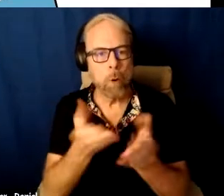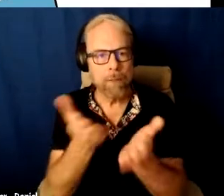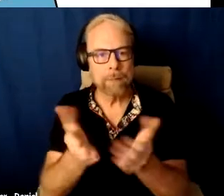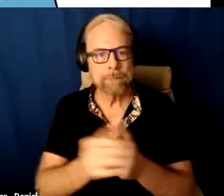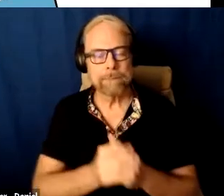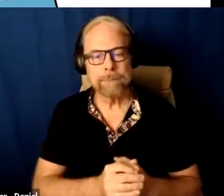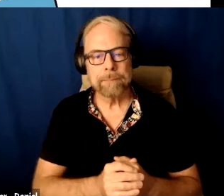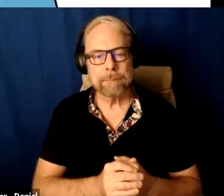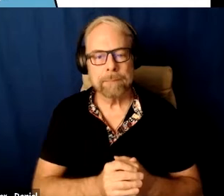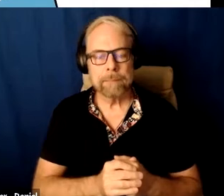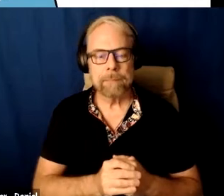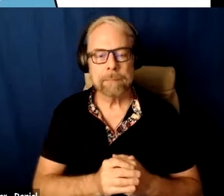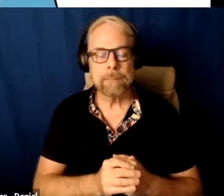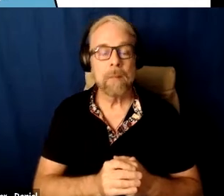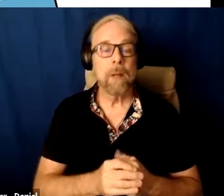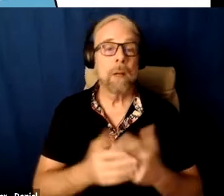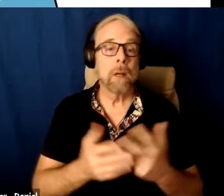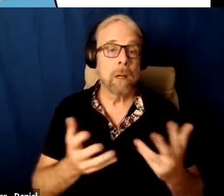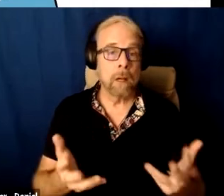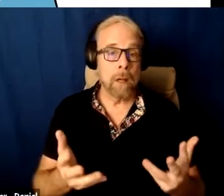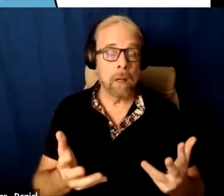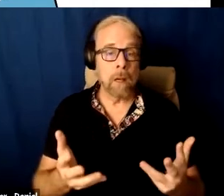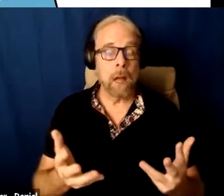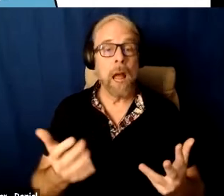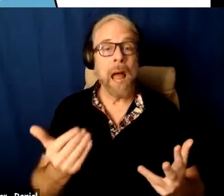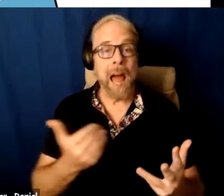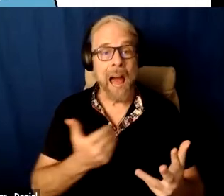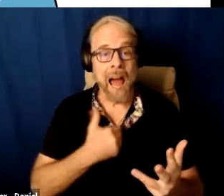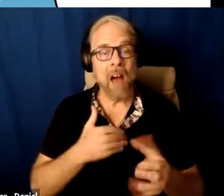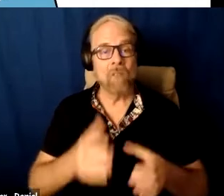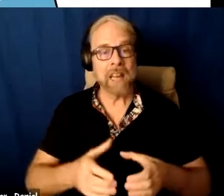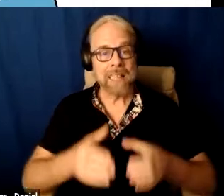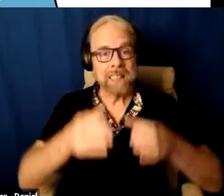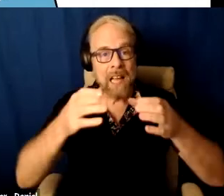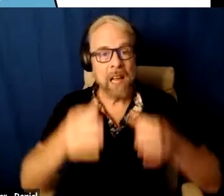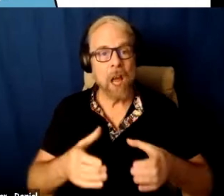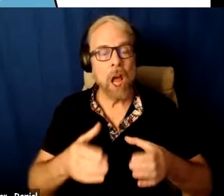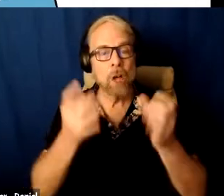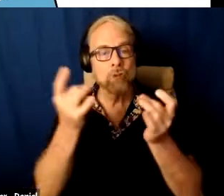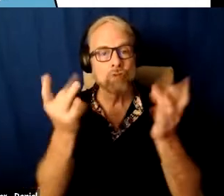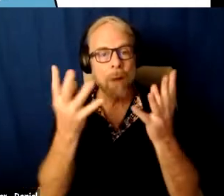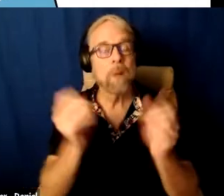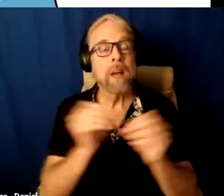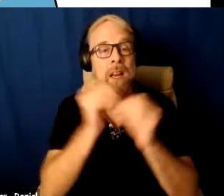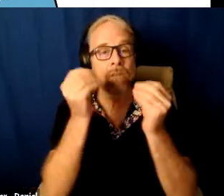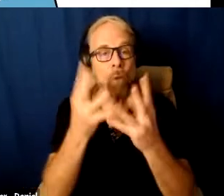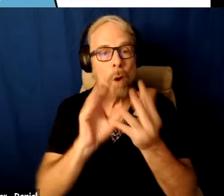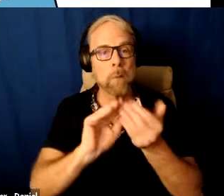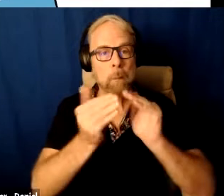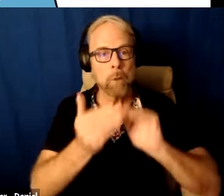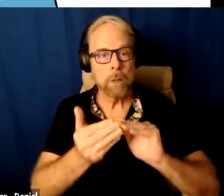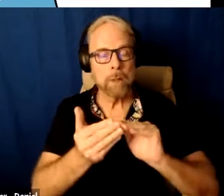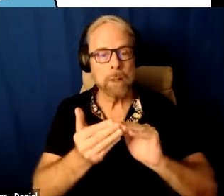where we have a container where the trauma-informed community becomes